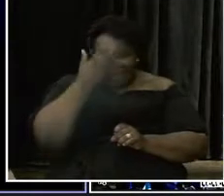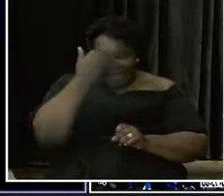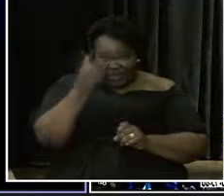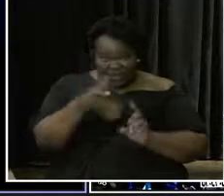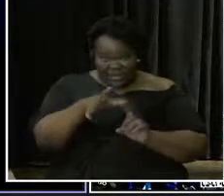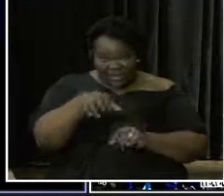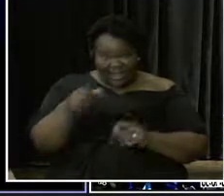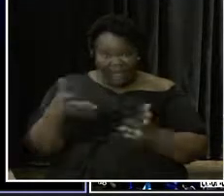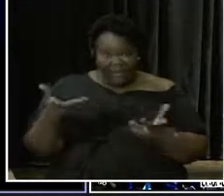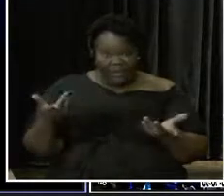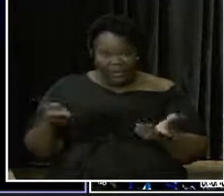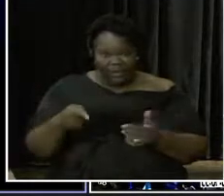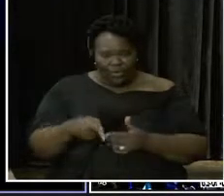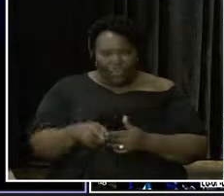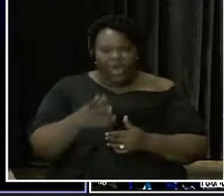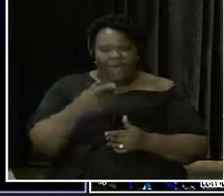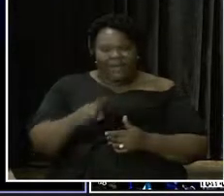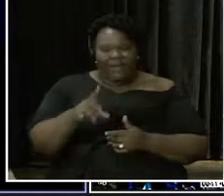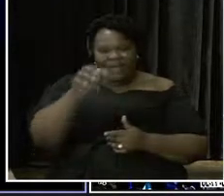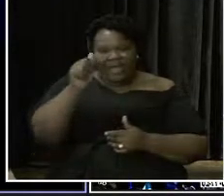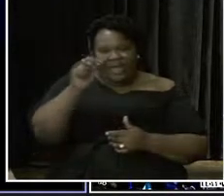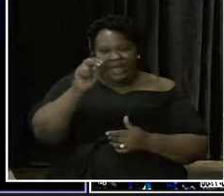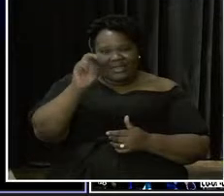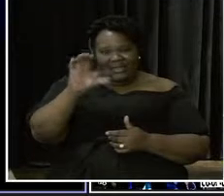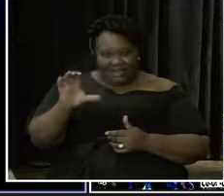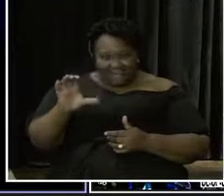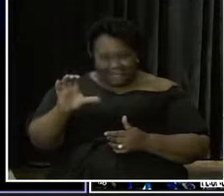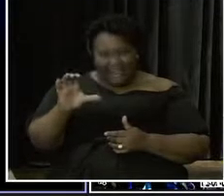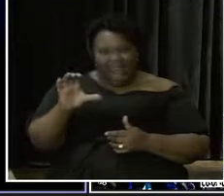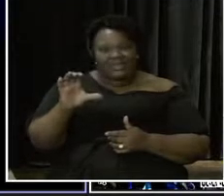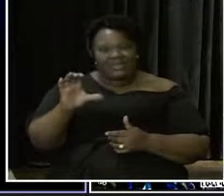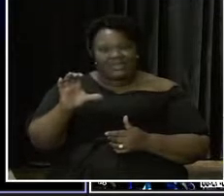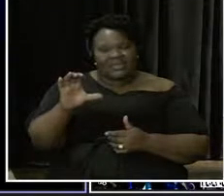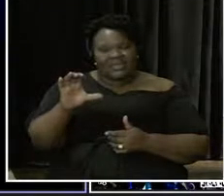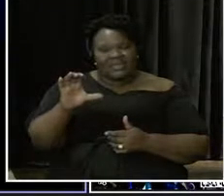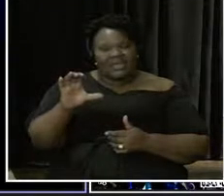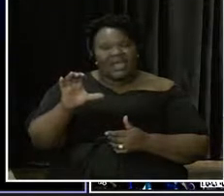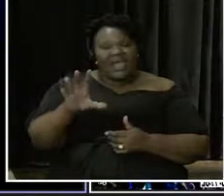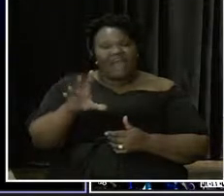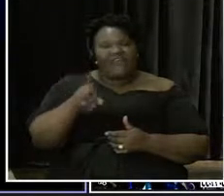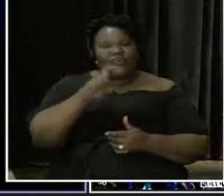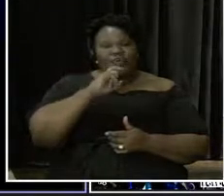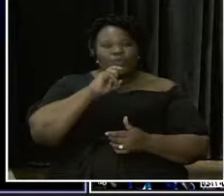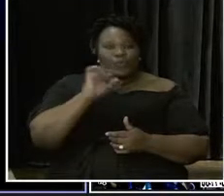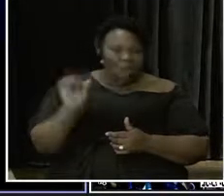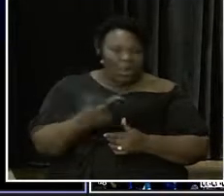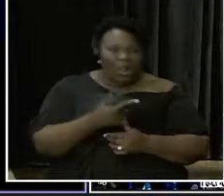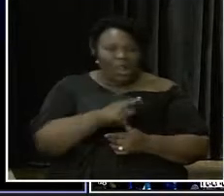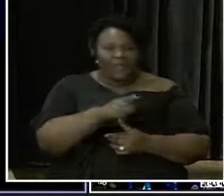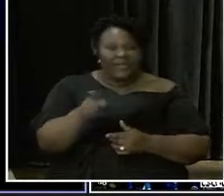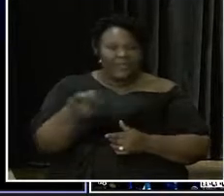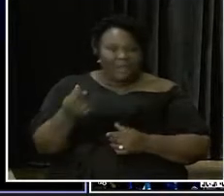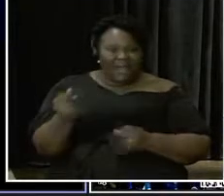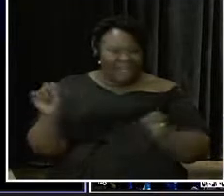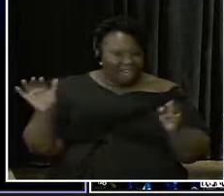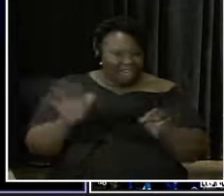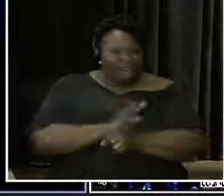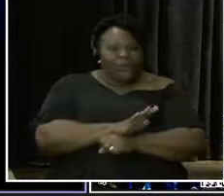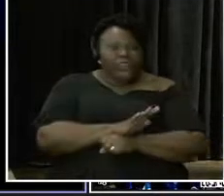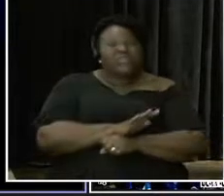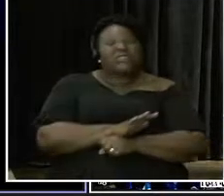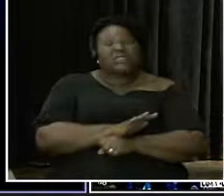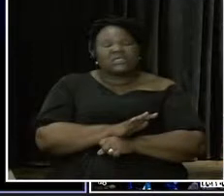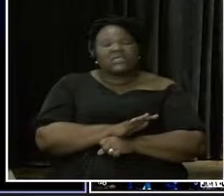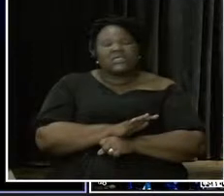the ANC-led municipality will spend all that grant fully. The items which are